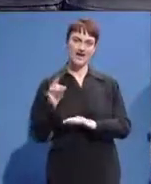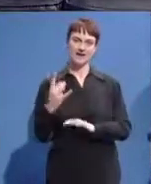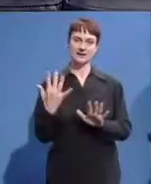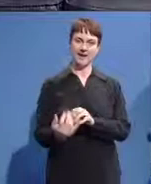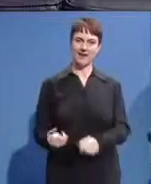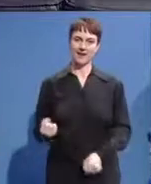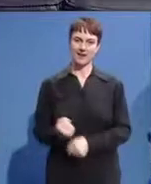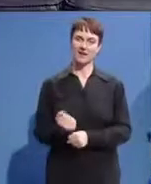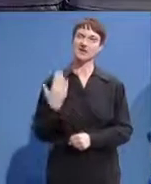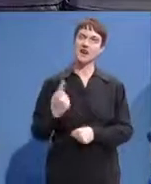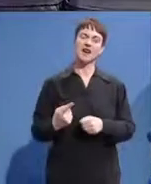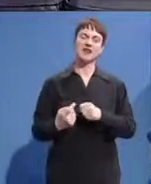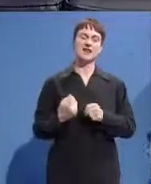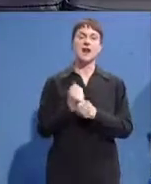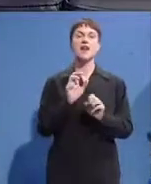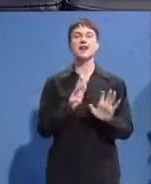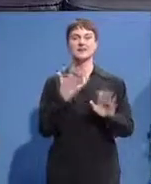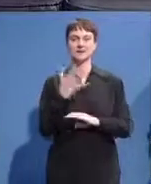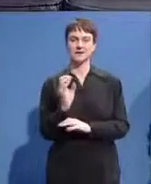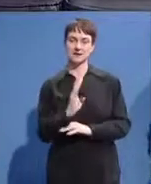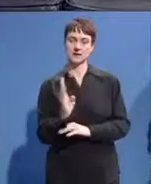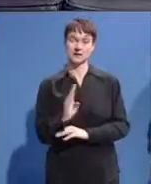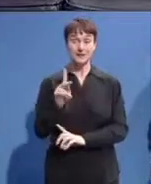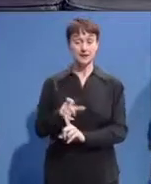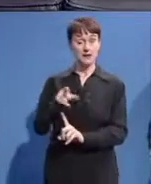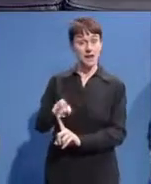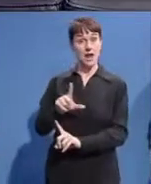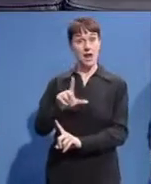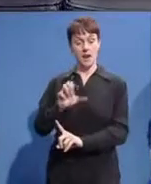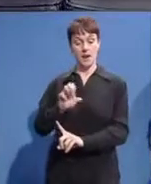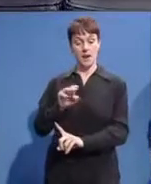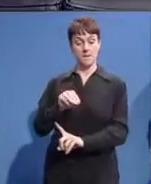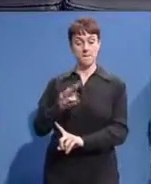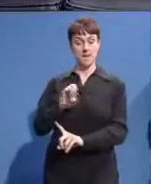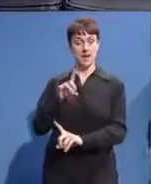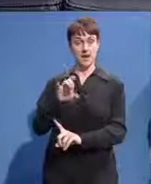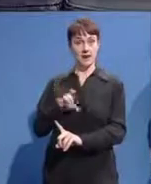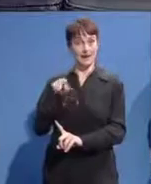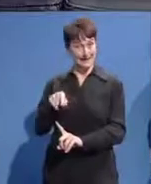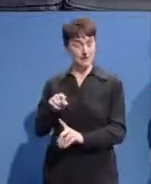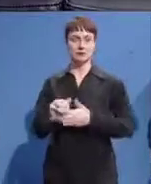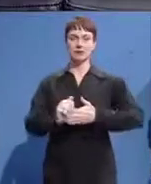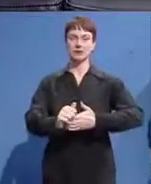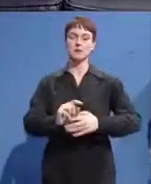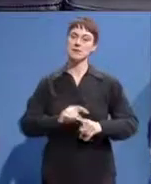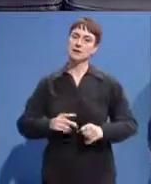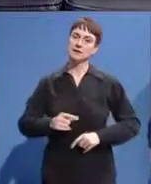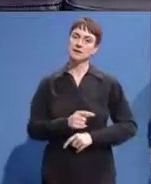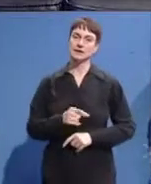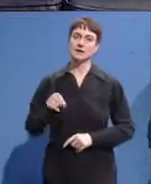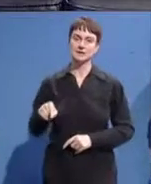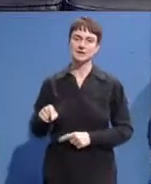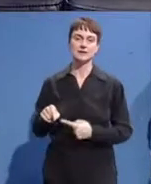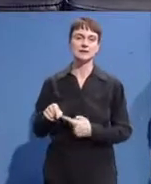through the 50s. And Anton Lembede was the leader of the Youth League. But as I say, sadly, he died in his early